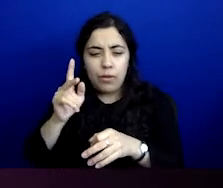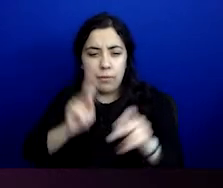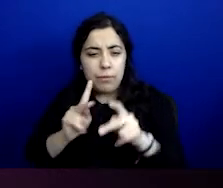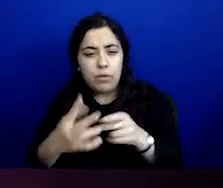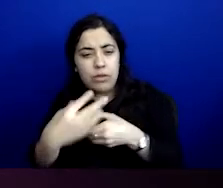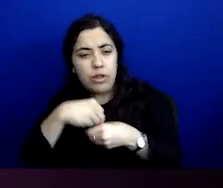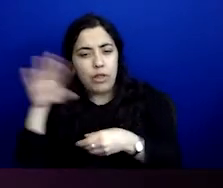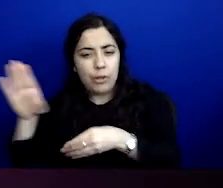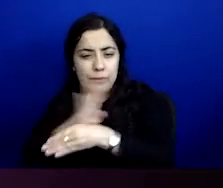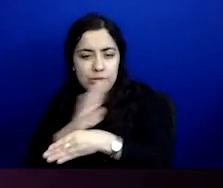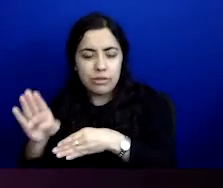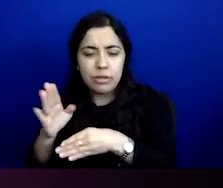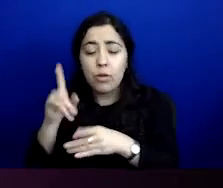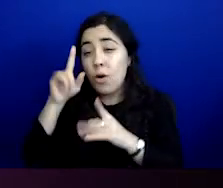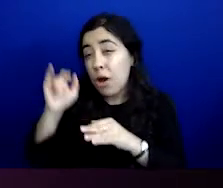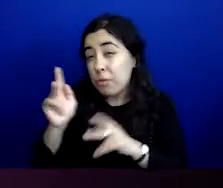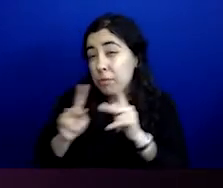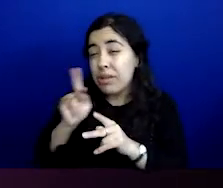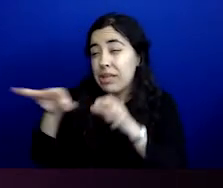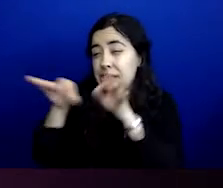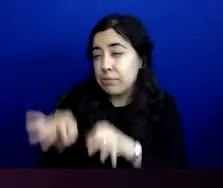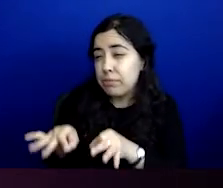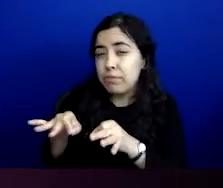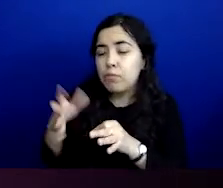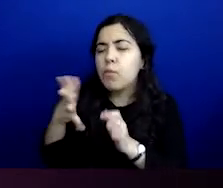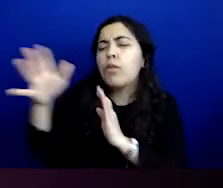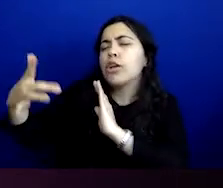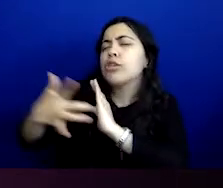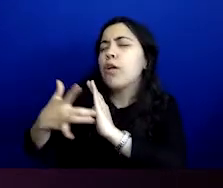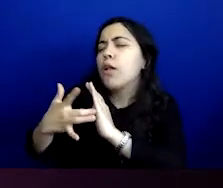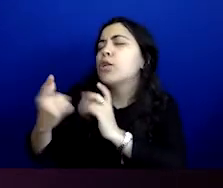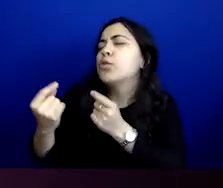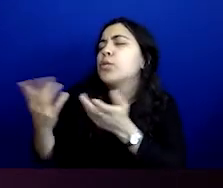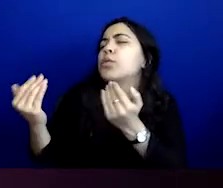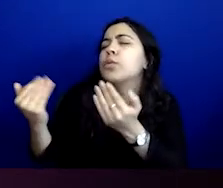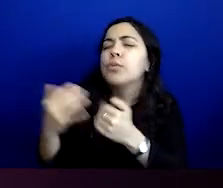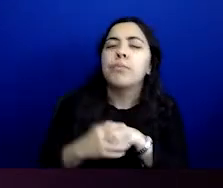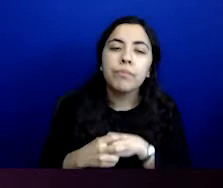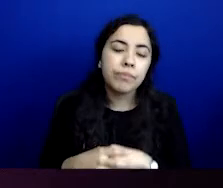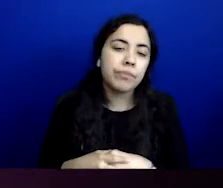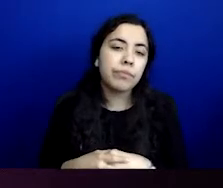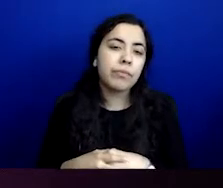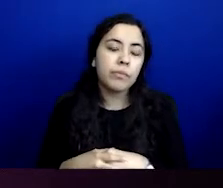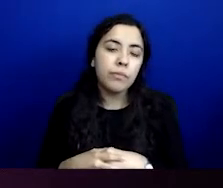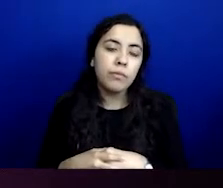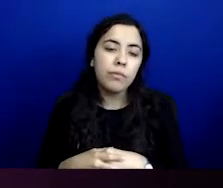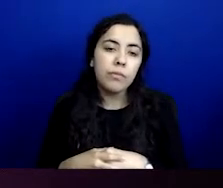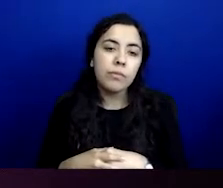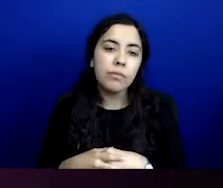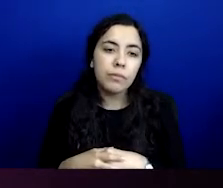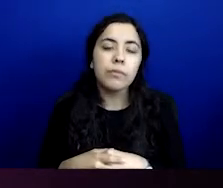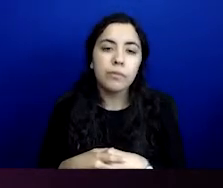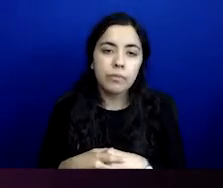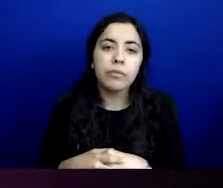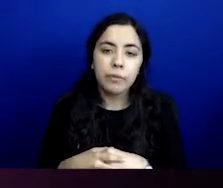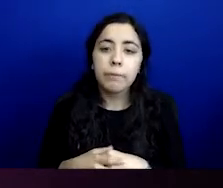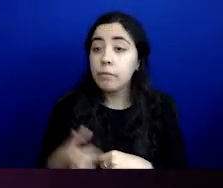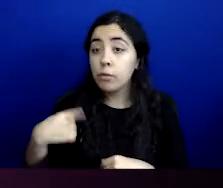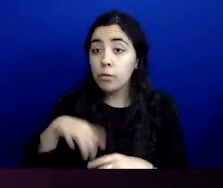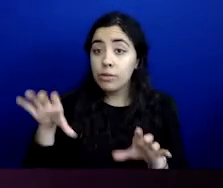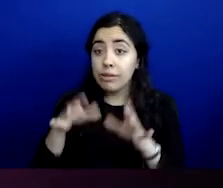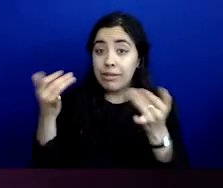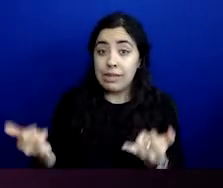kind of explain, in our opinion, what some of these technologies were. So when we kind of did this,